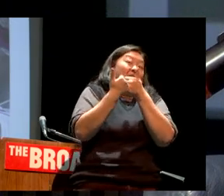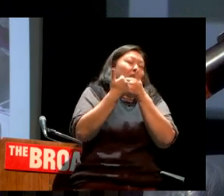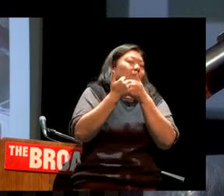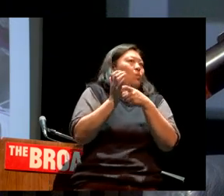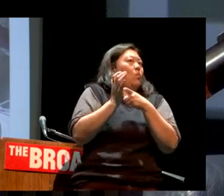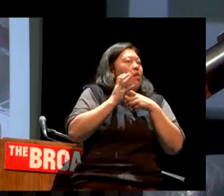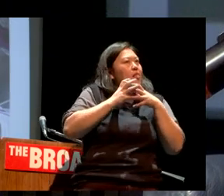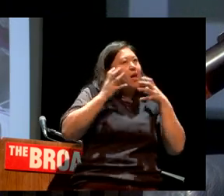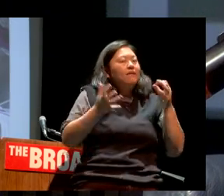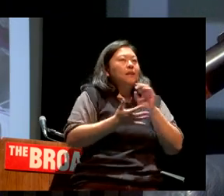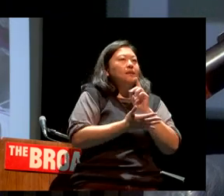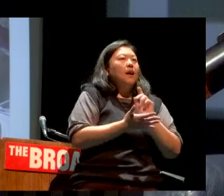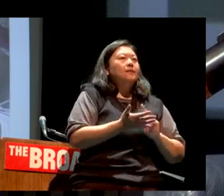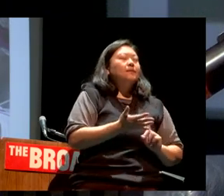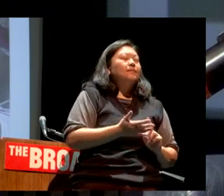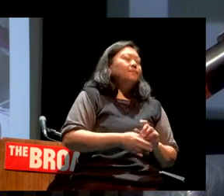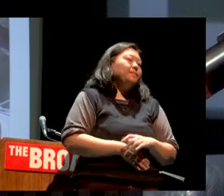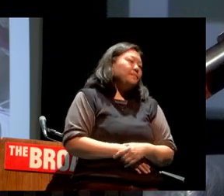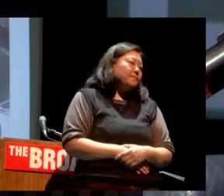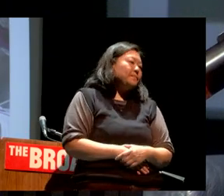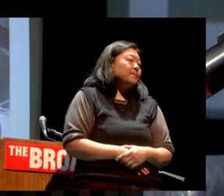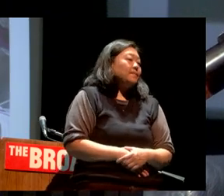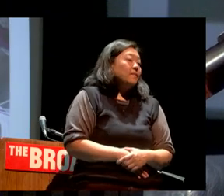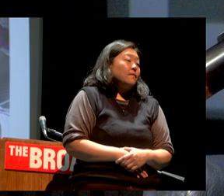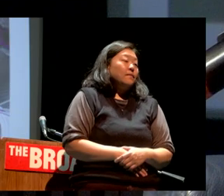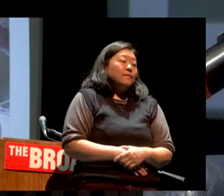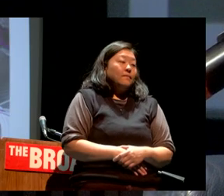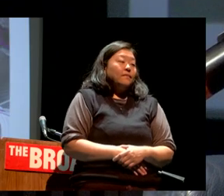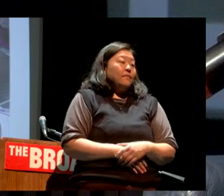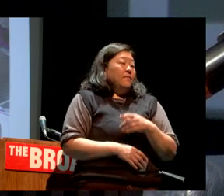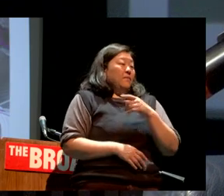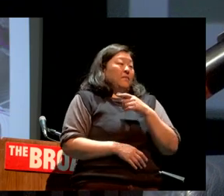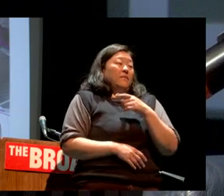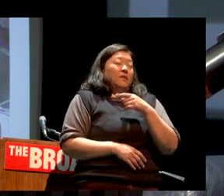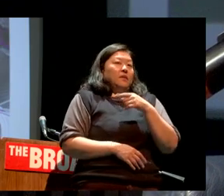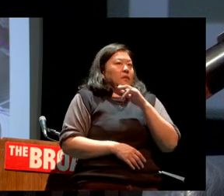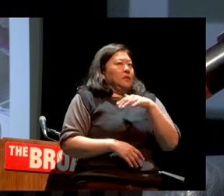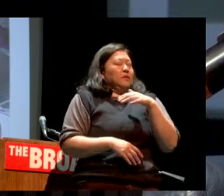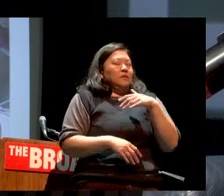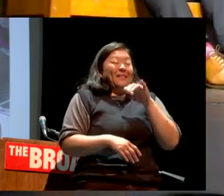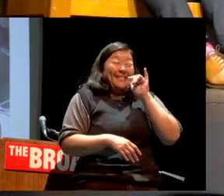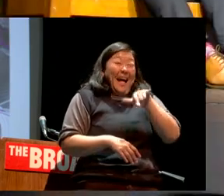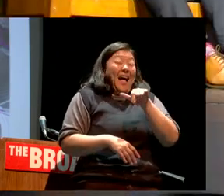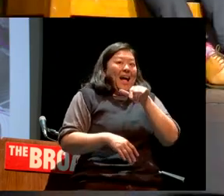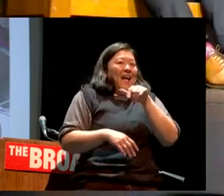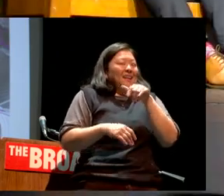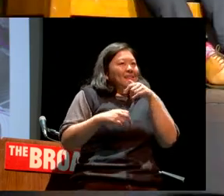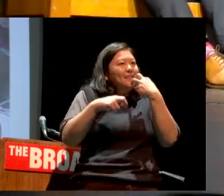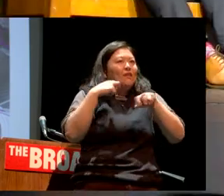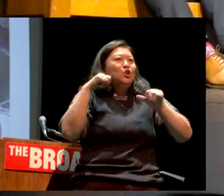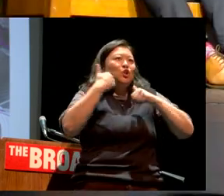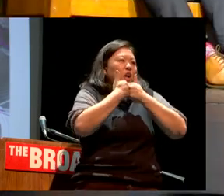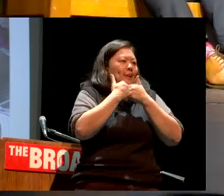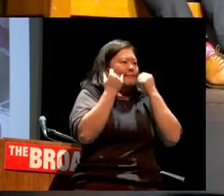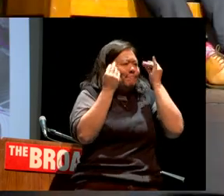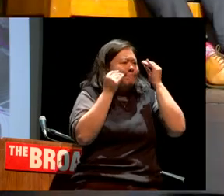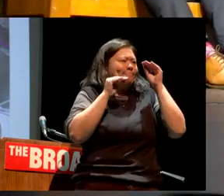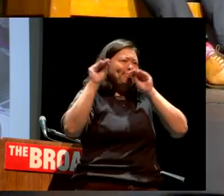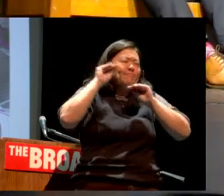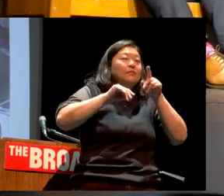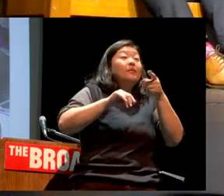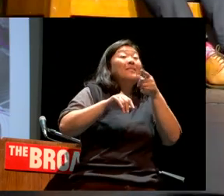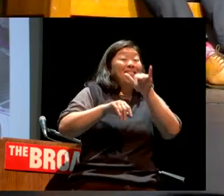in, and it's techniques you learn from video games from, you know, years of game making. But I really like the fact that us, we're coming from this